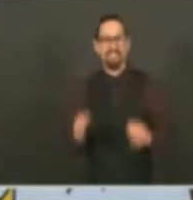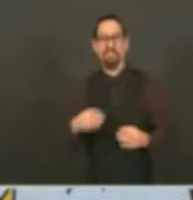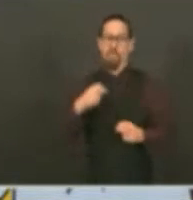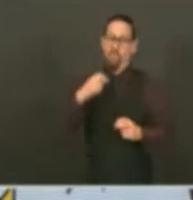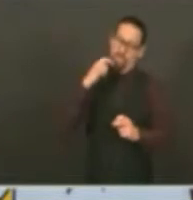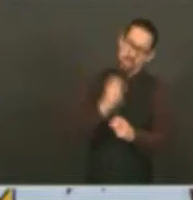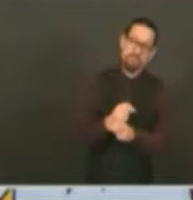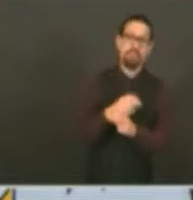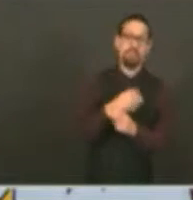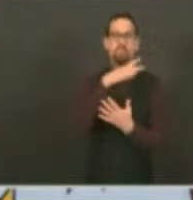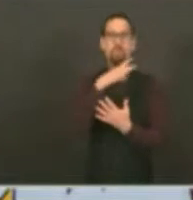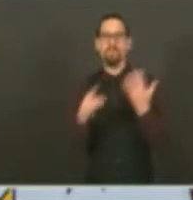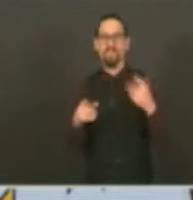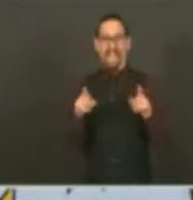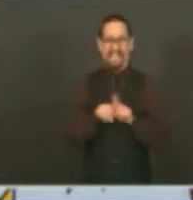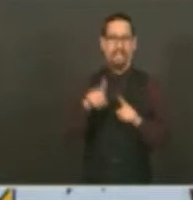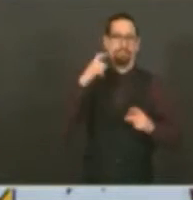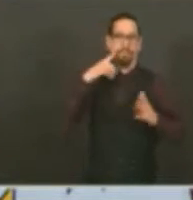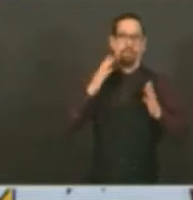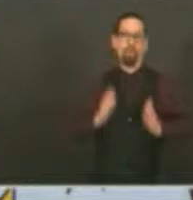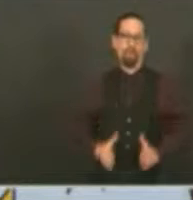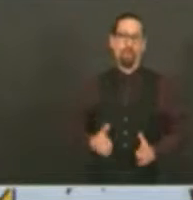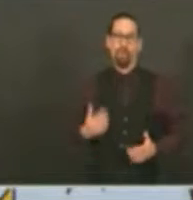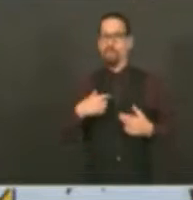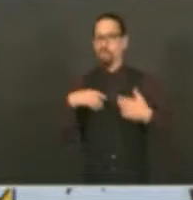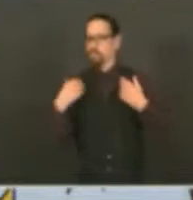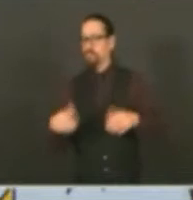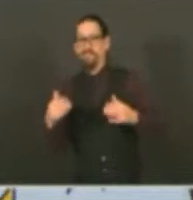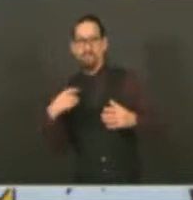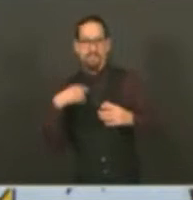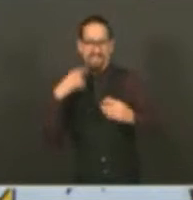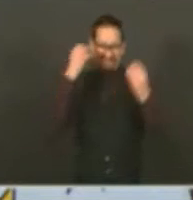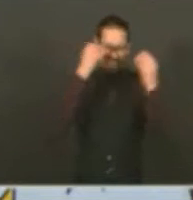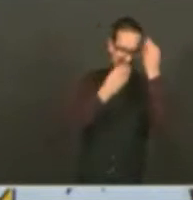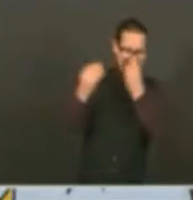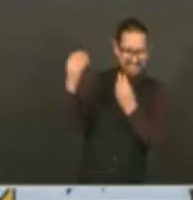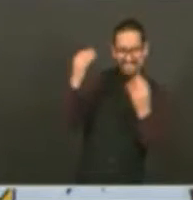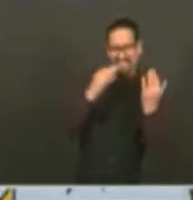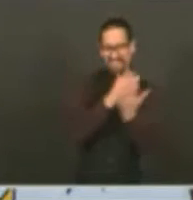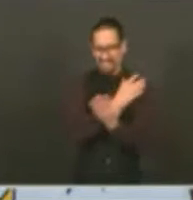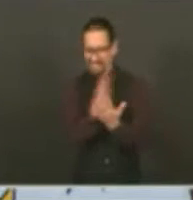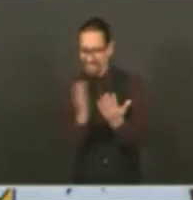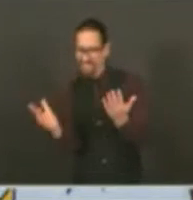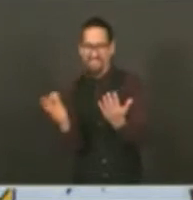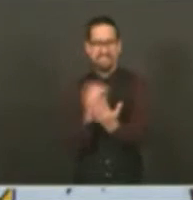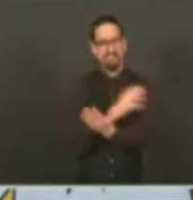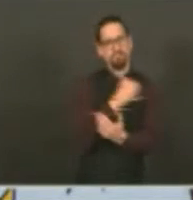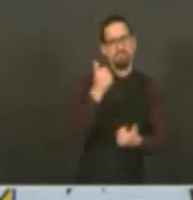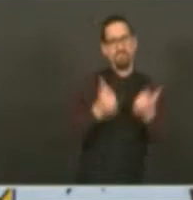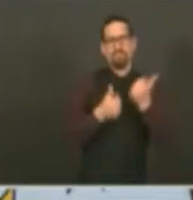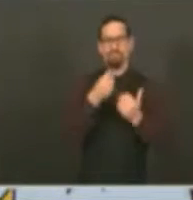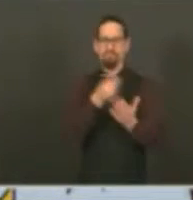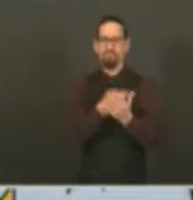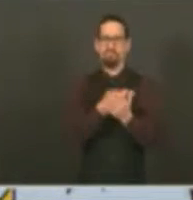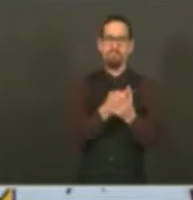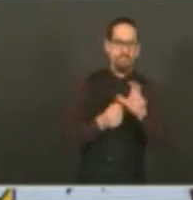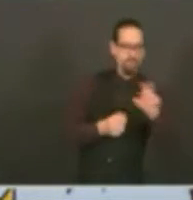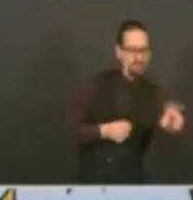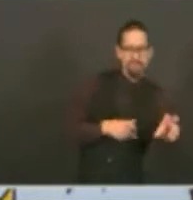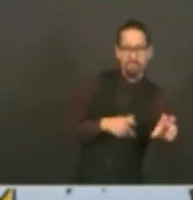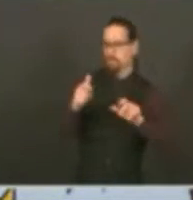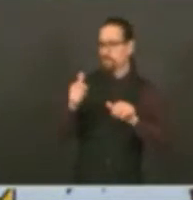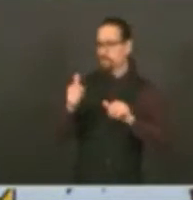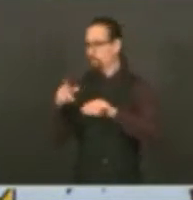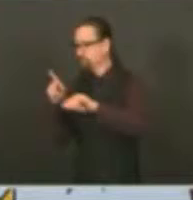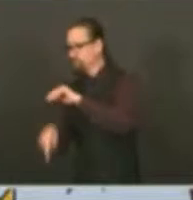prudent. And every budget that I've signed has involved tax cuts for the people of Rhode Island. But right now is not the time for